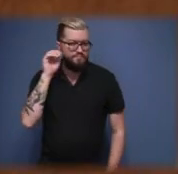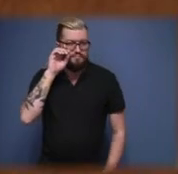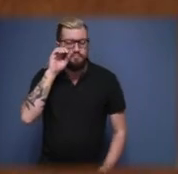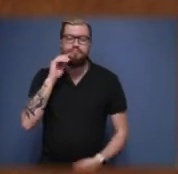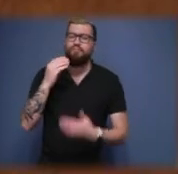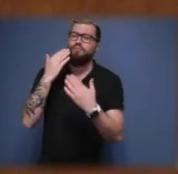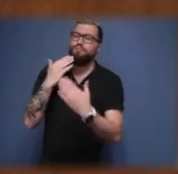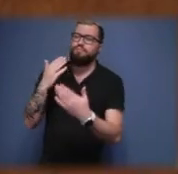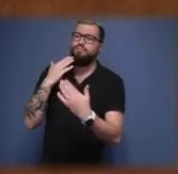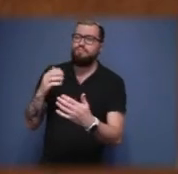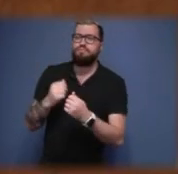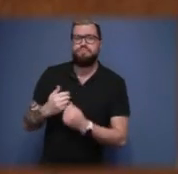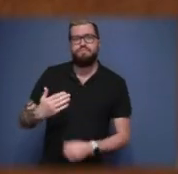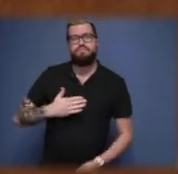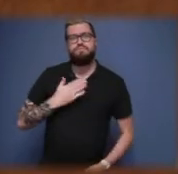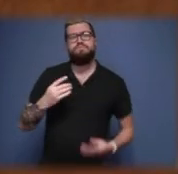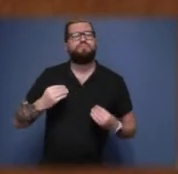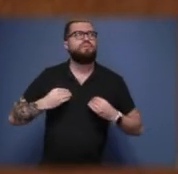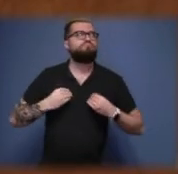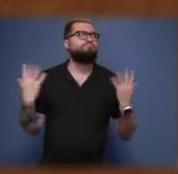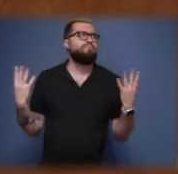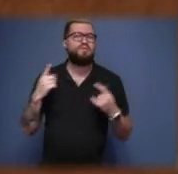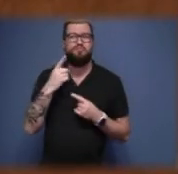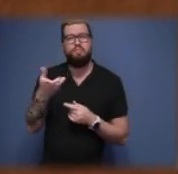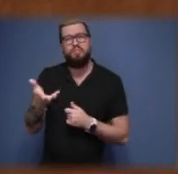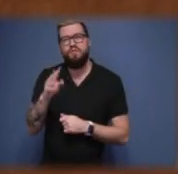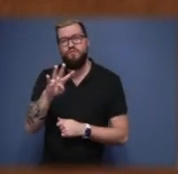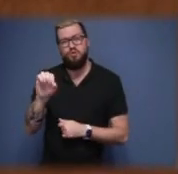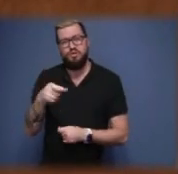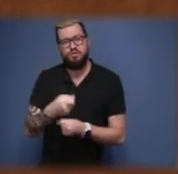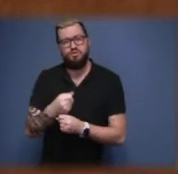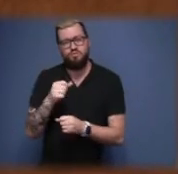Thank you. We are so glad that you've been there for 40 years.